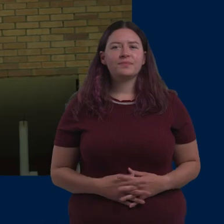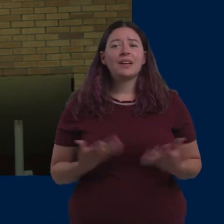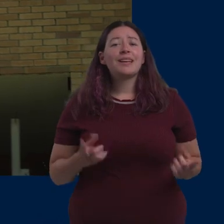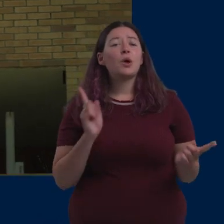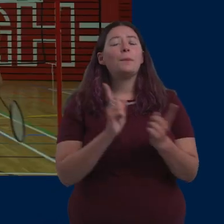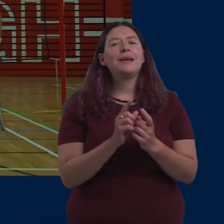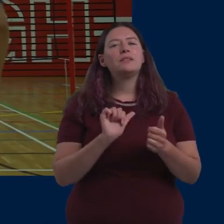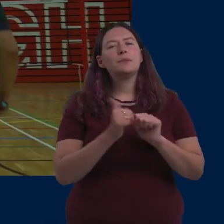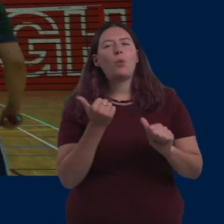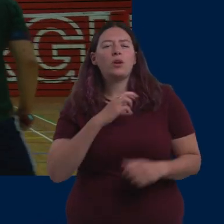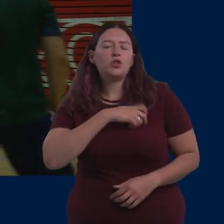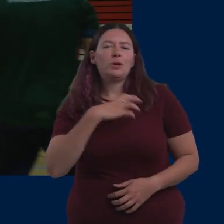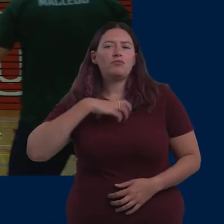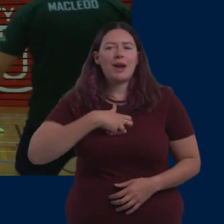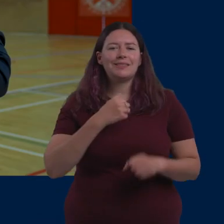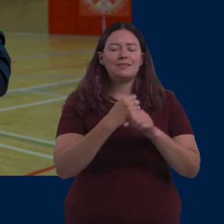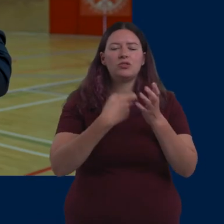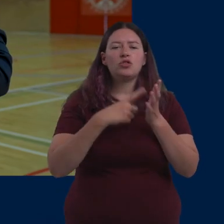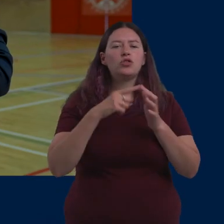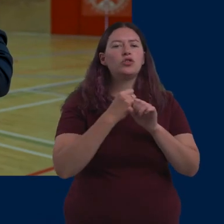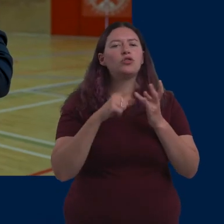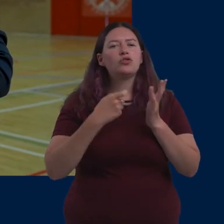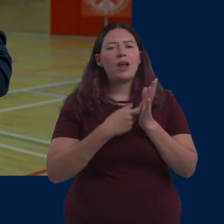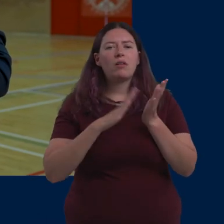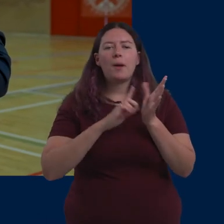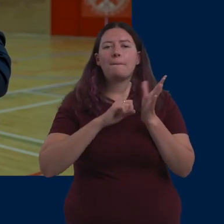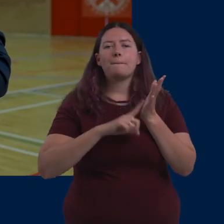We're now going to hear from the Sports Union President, Gregor Malcolm.